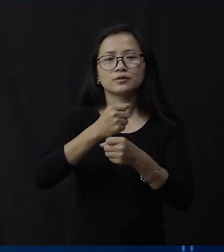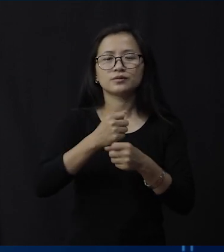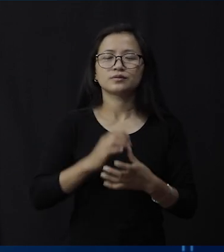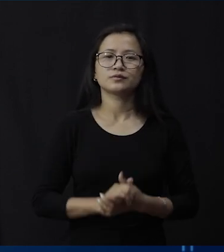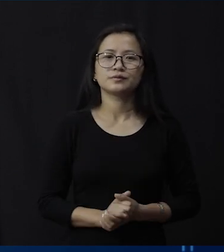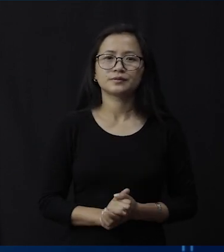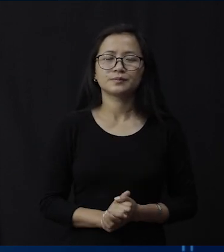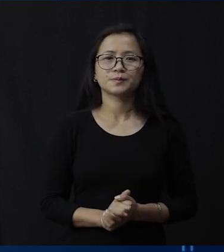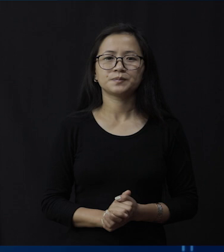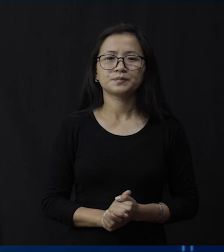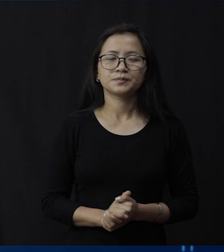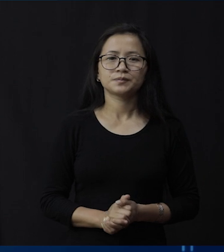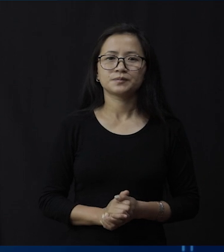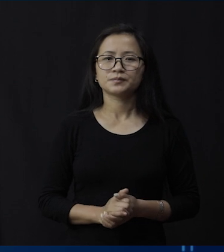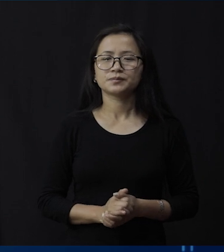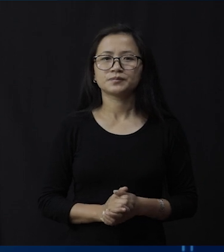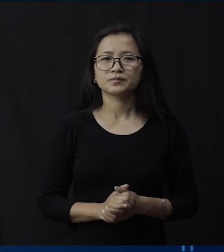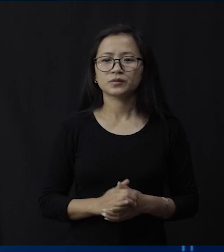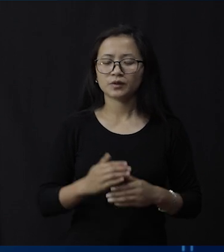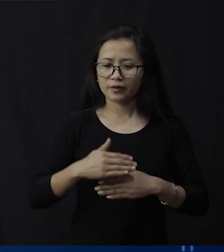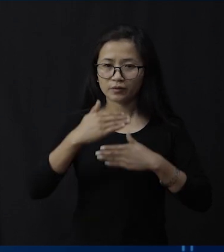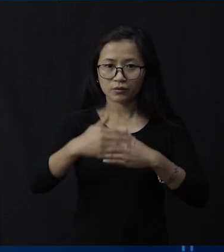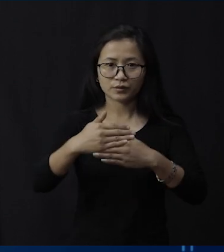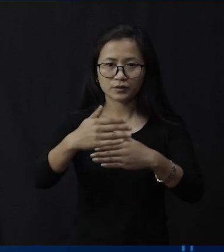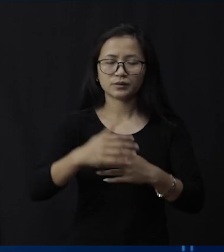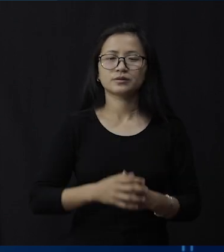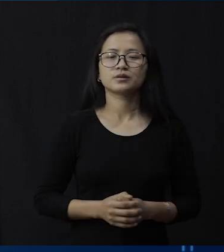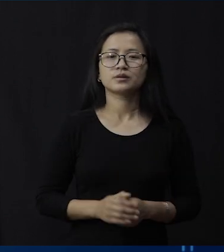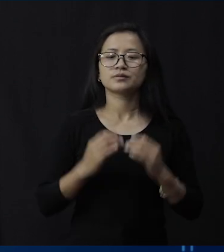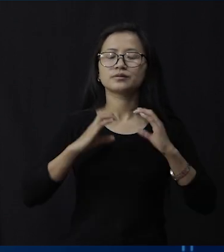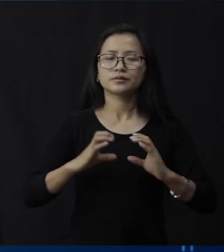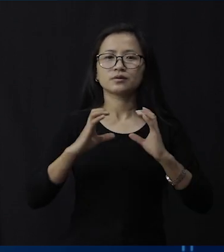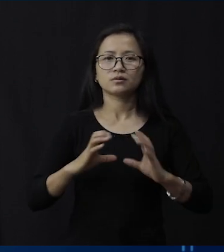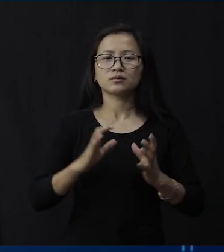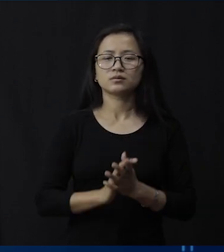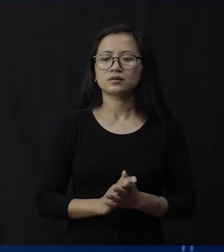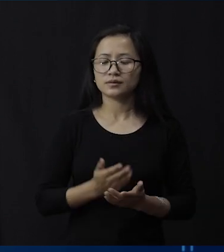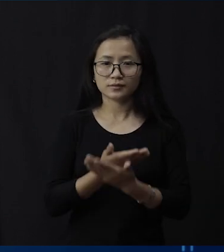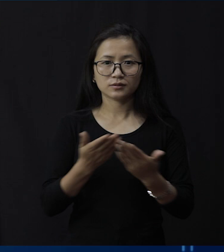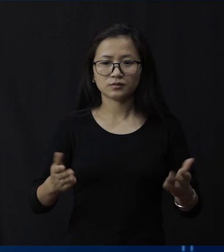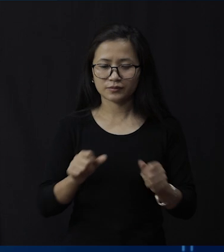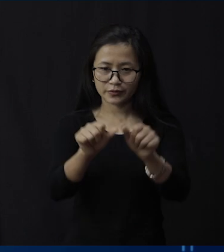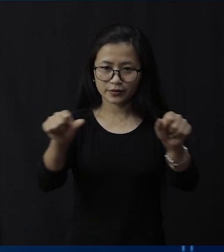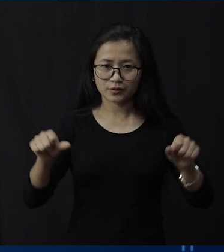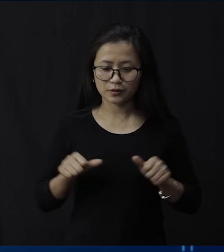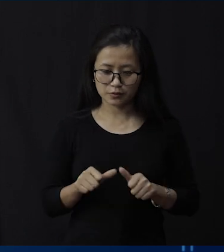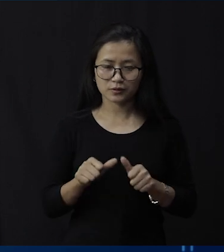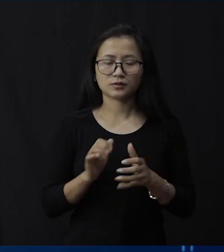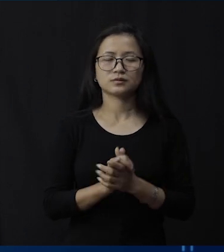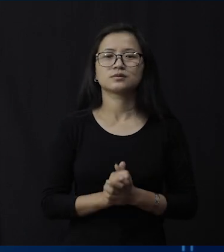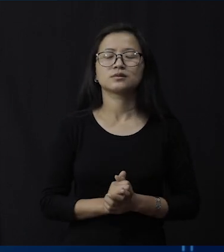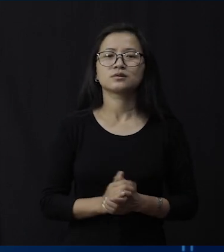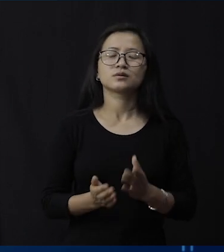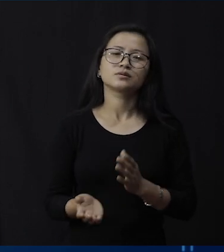are appointed by the government, and then accordingly they used to take care of certain areas. Now let me